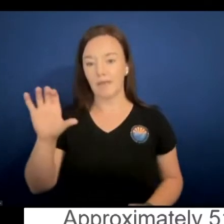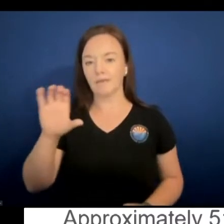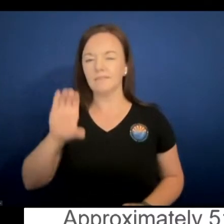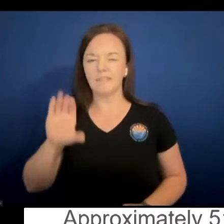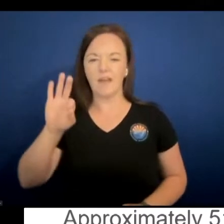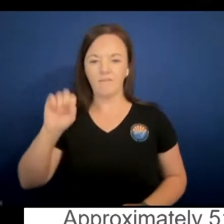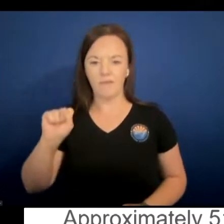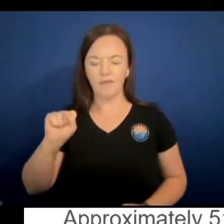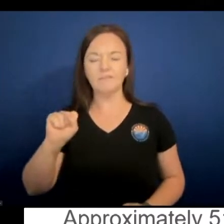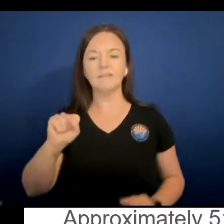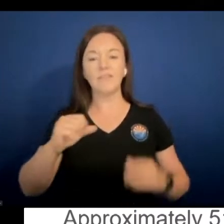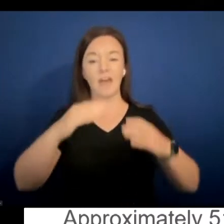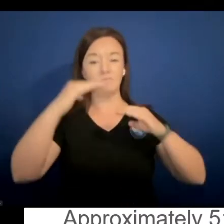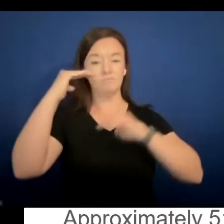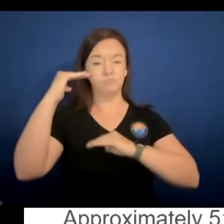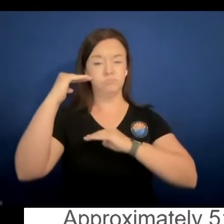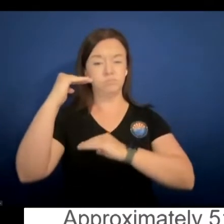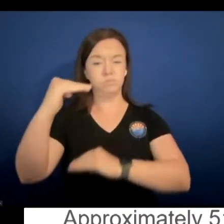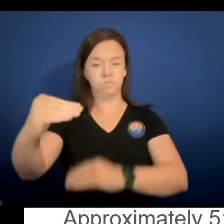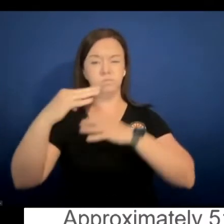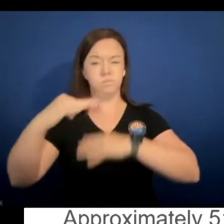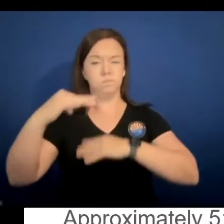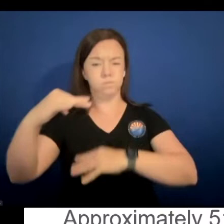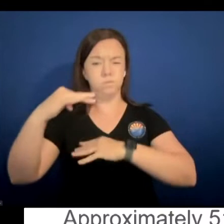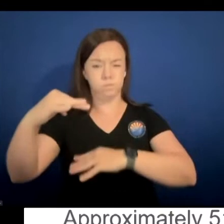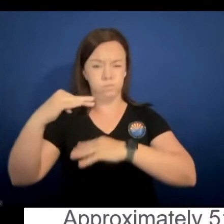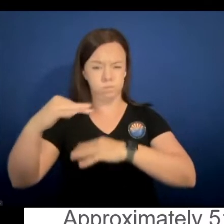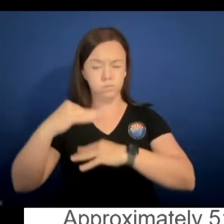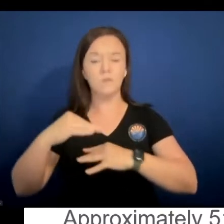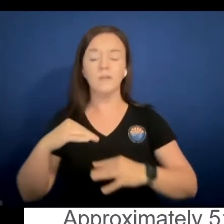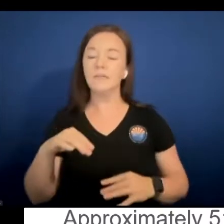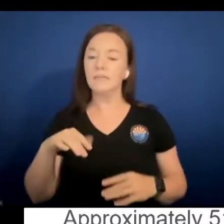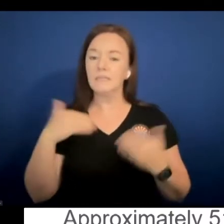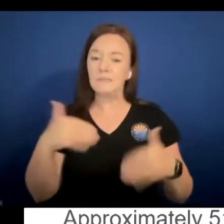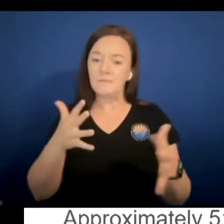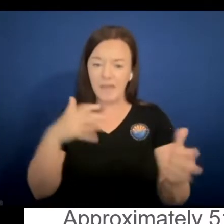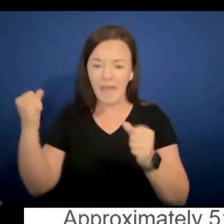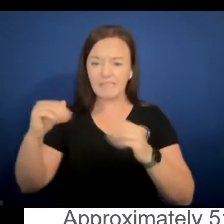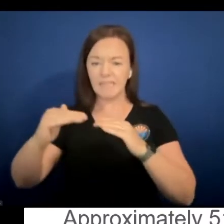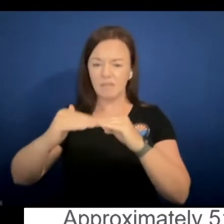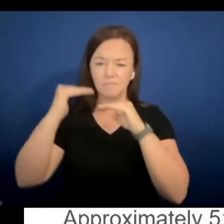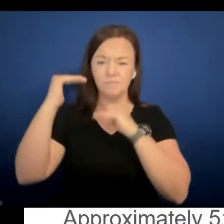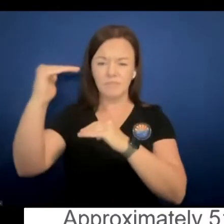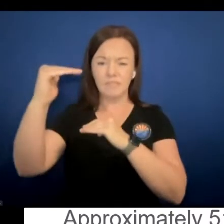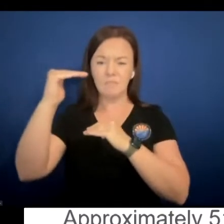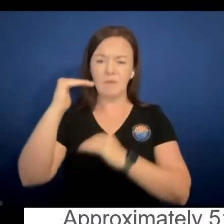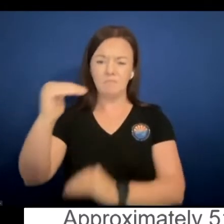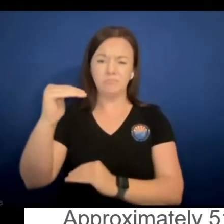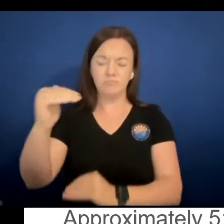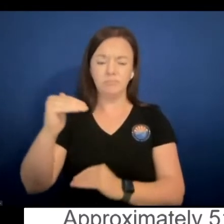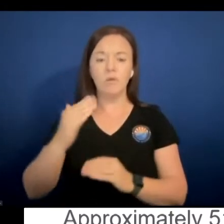of the watershed on that, just over an inch and